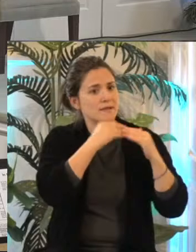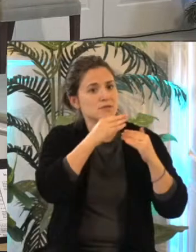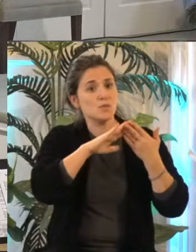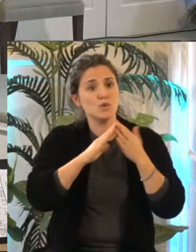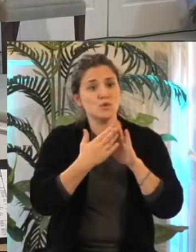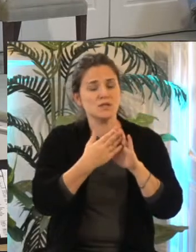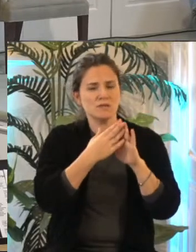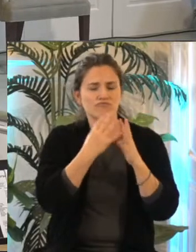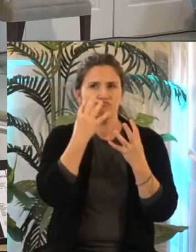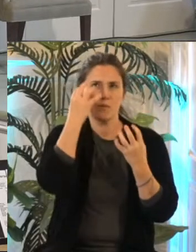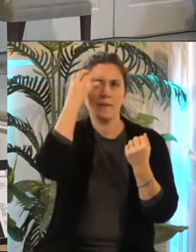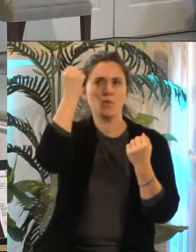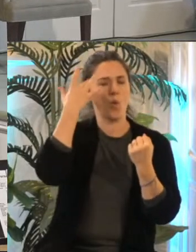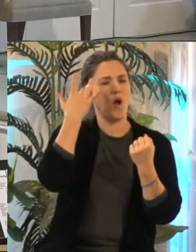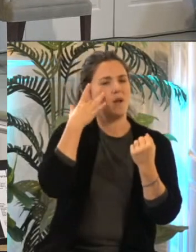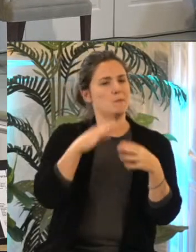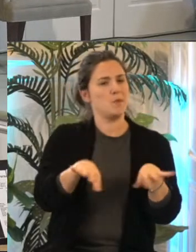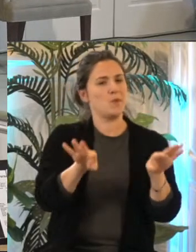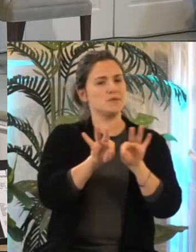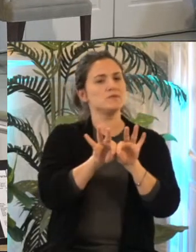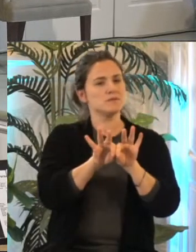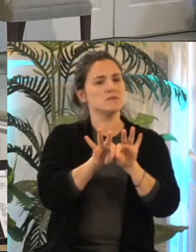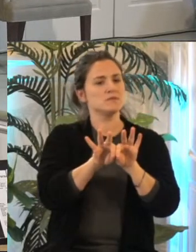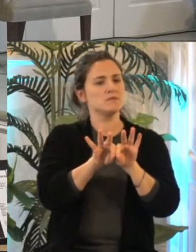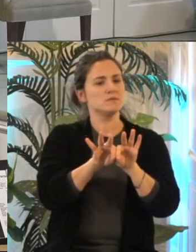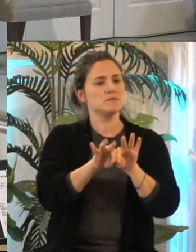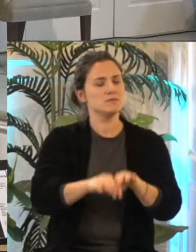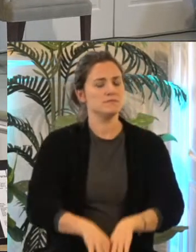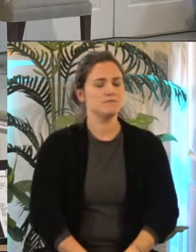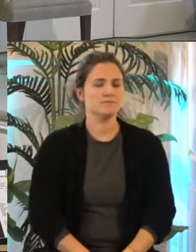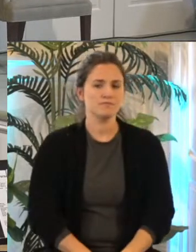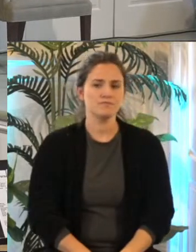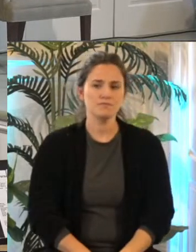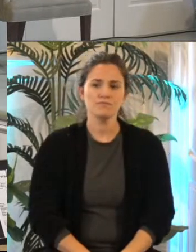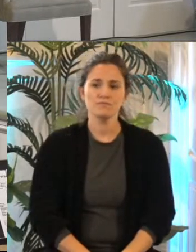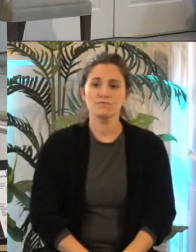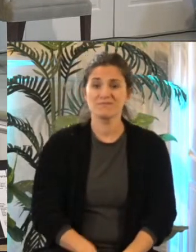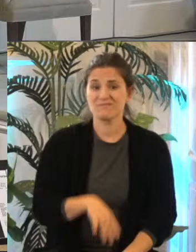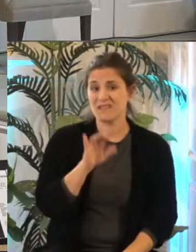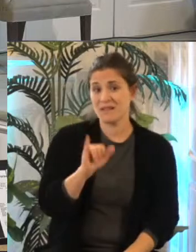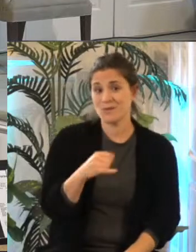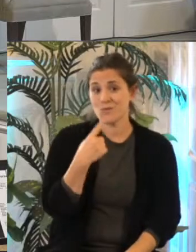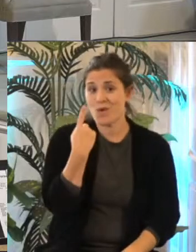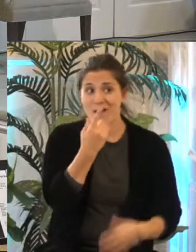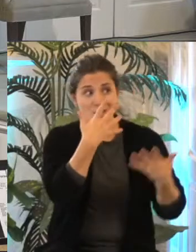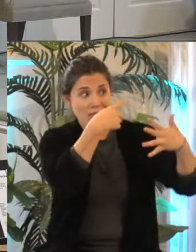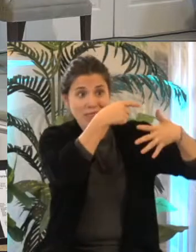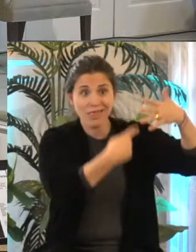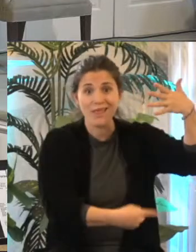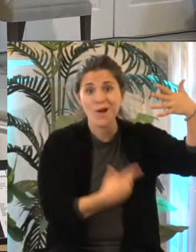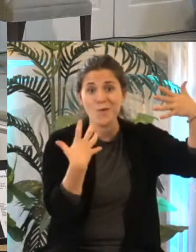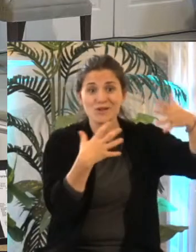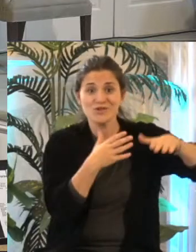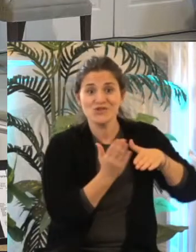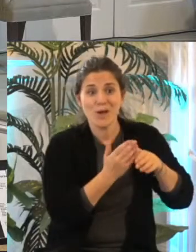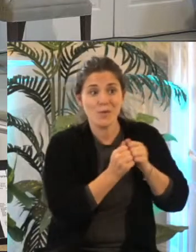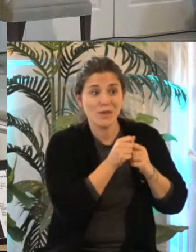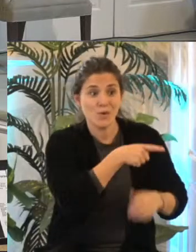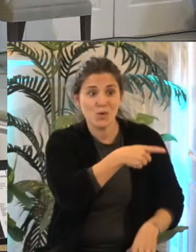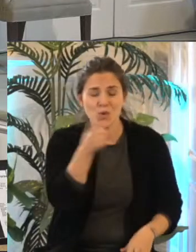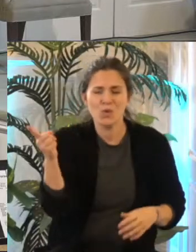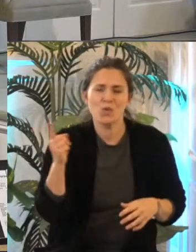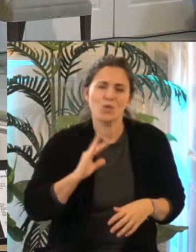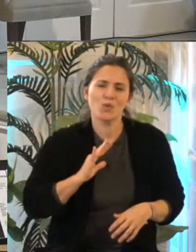not just in our heads, but in our bodies. And so that is, I just wanted to share all that. And now I'd like to have